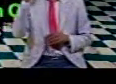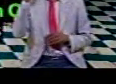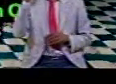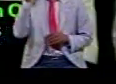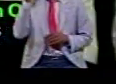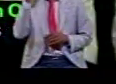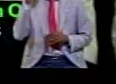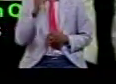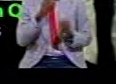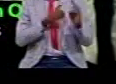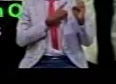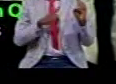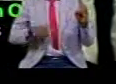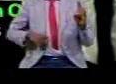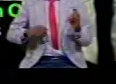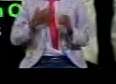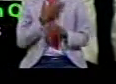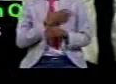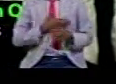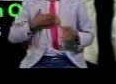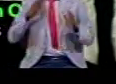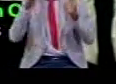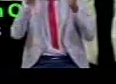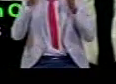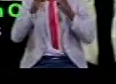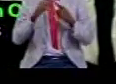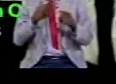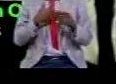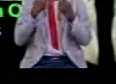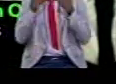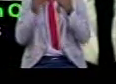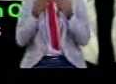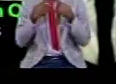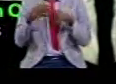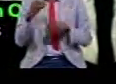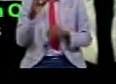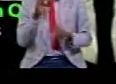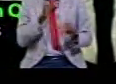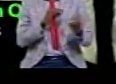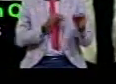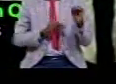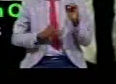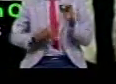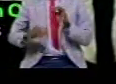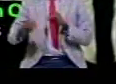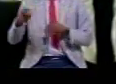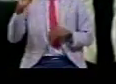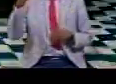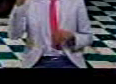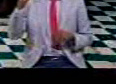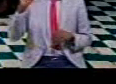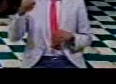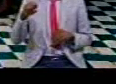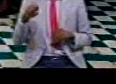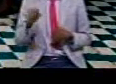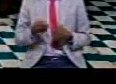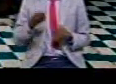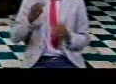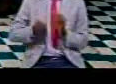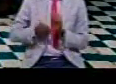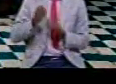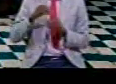sagesse au Seigneur, si te plaît, suis-moi là. Oh oui. Plus haut dans